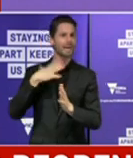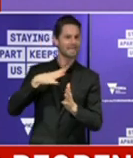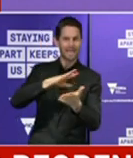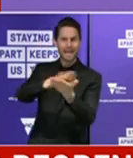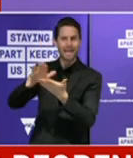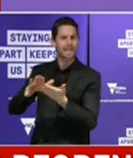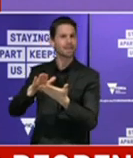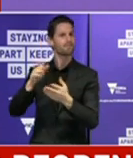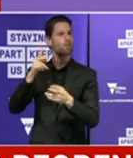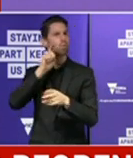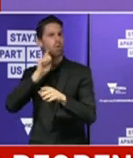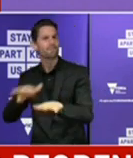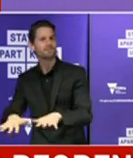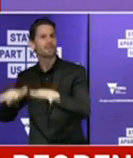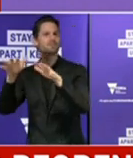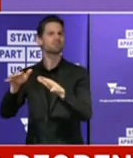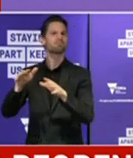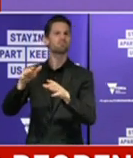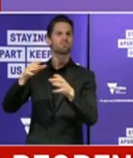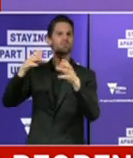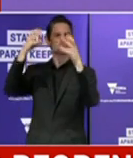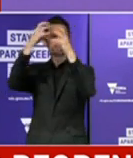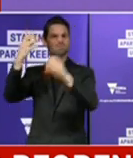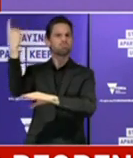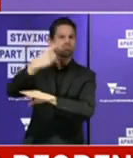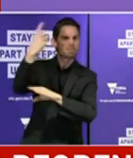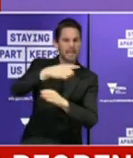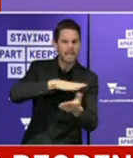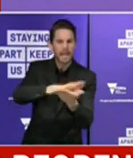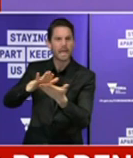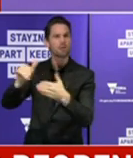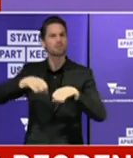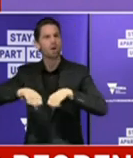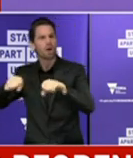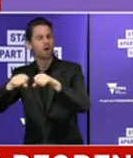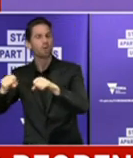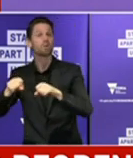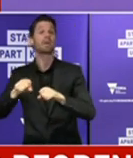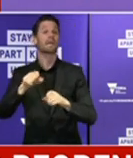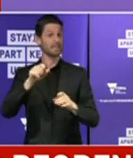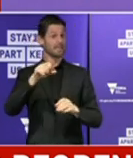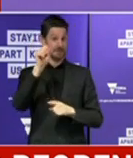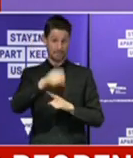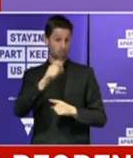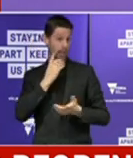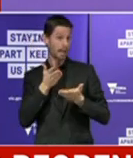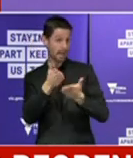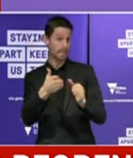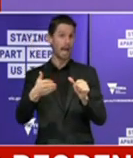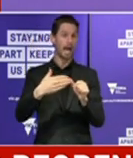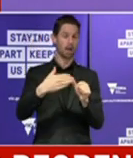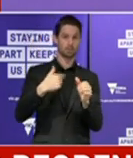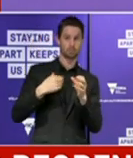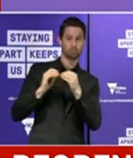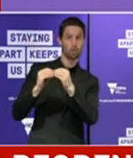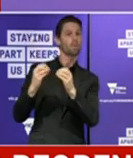each October, November every year, there will be a process in consultation with your local council from